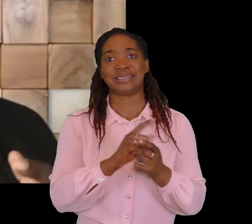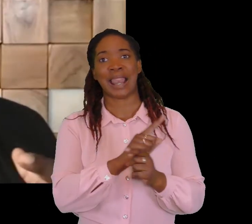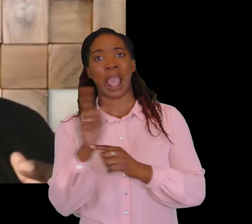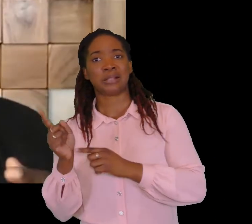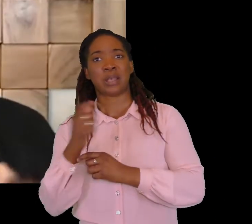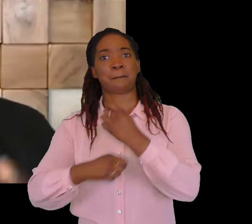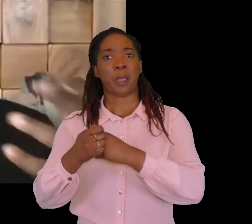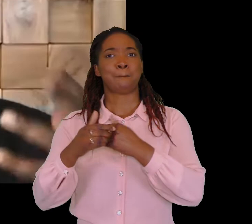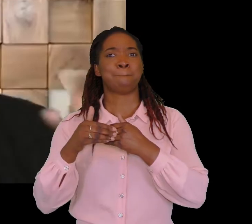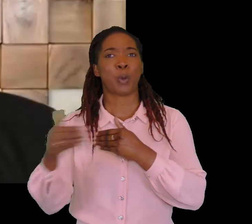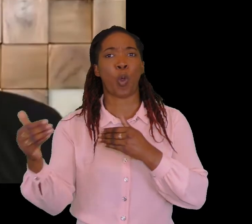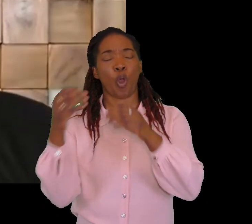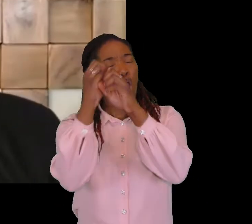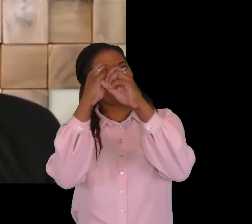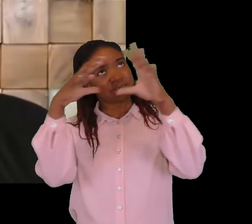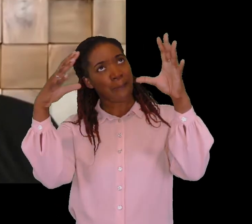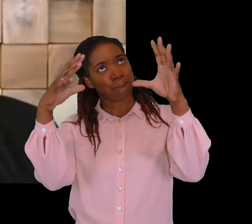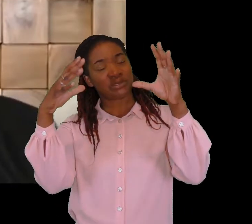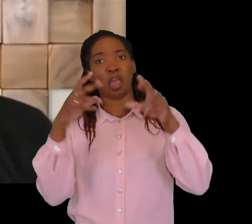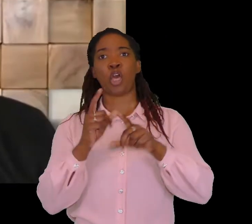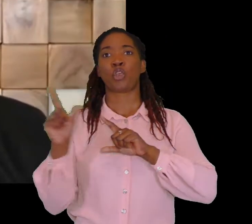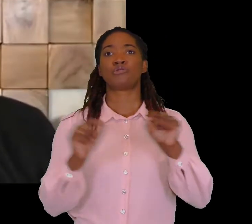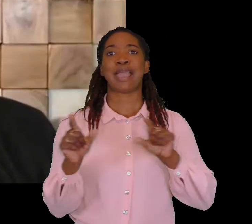about the curator as author.